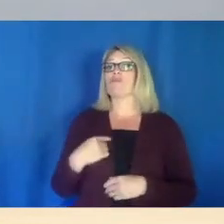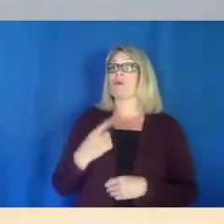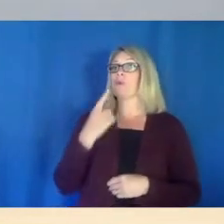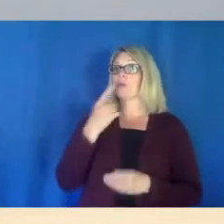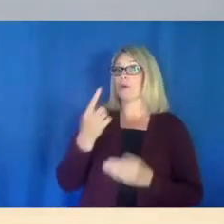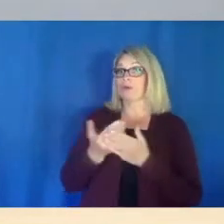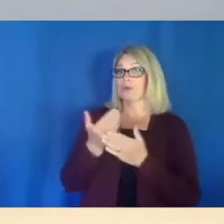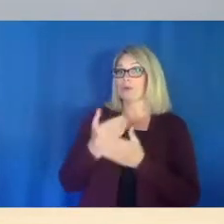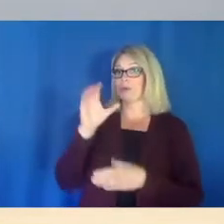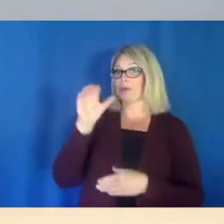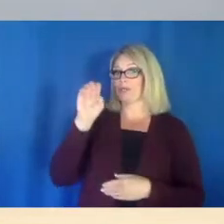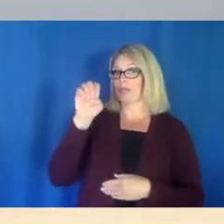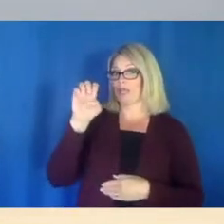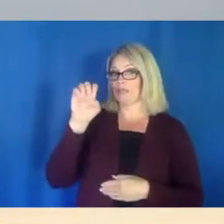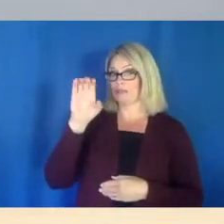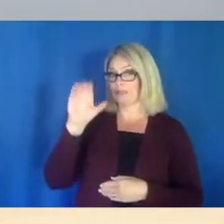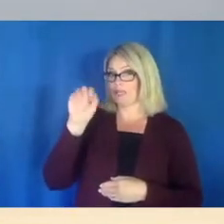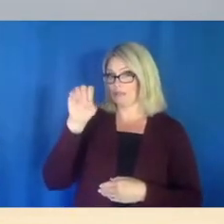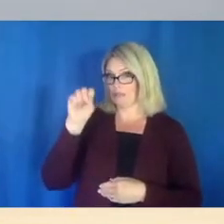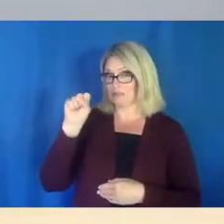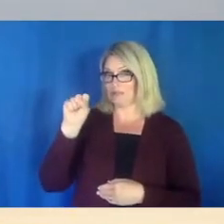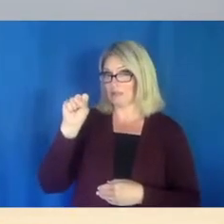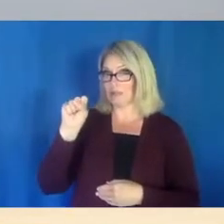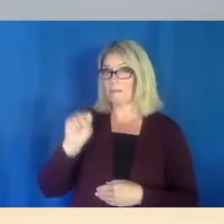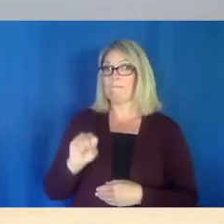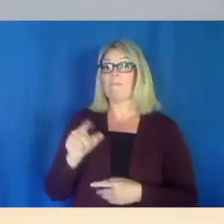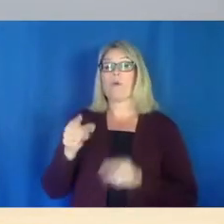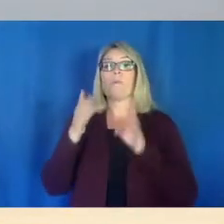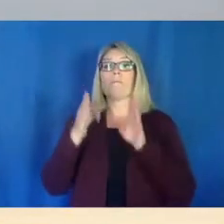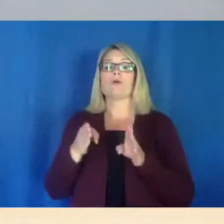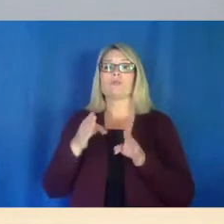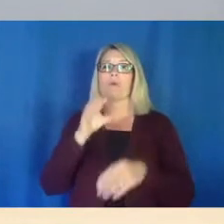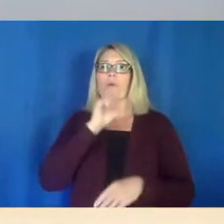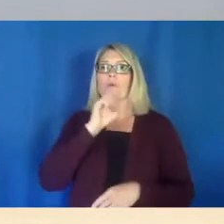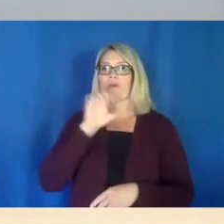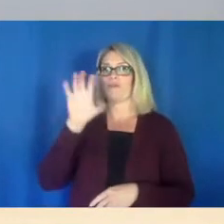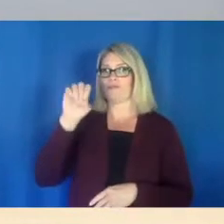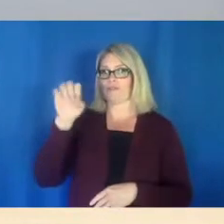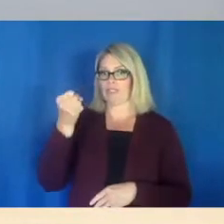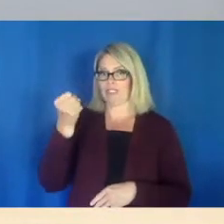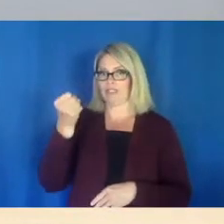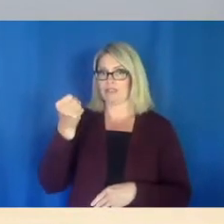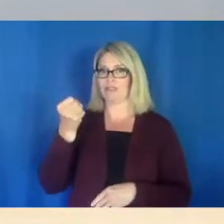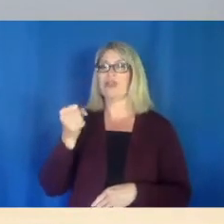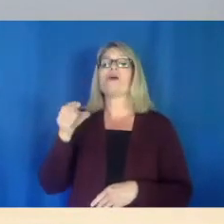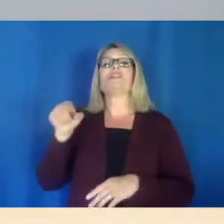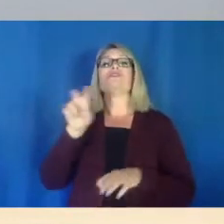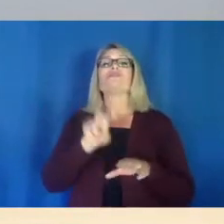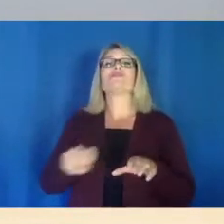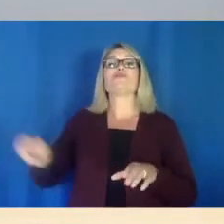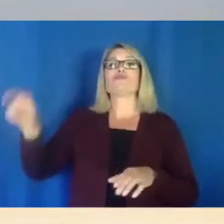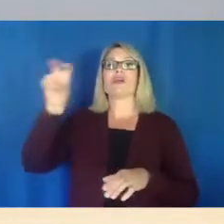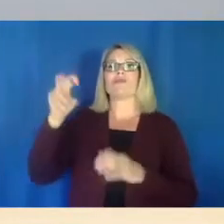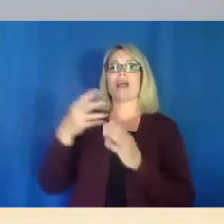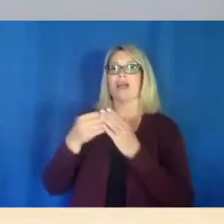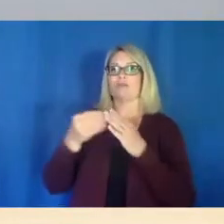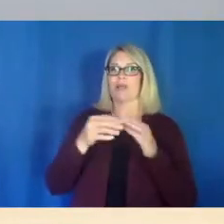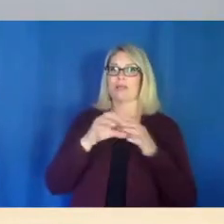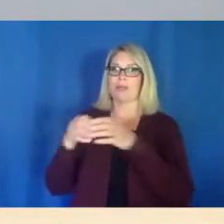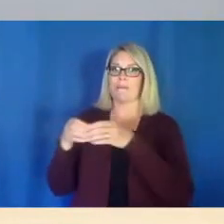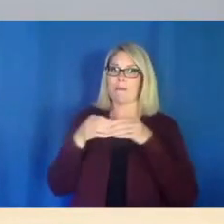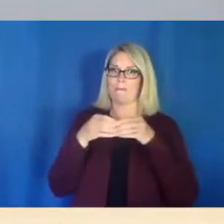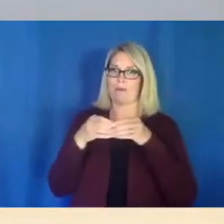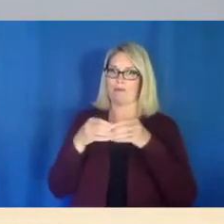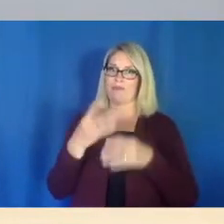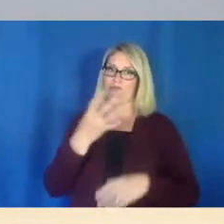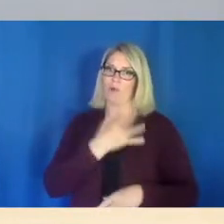COVID-19 to report today. This is an individual in their 50s with a history of travel outside Atlantic Canada. To note,